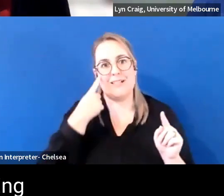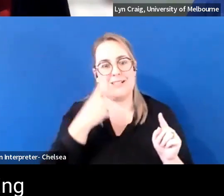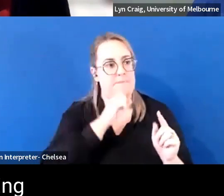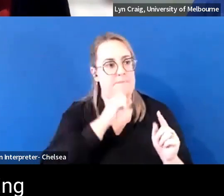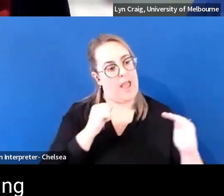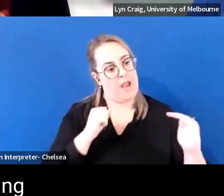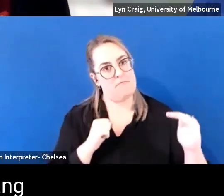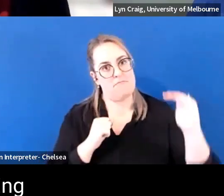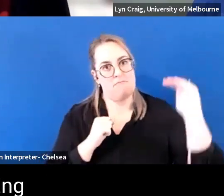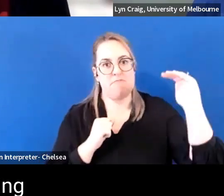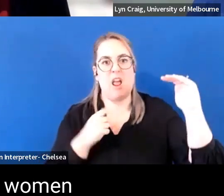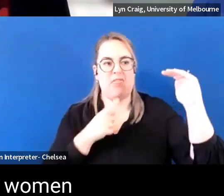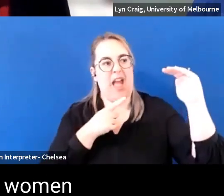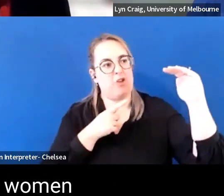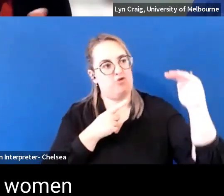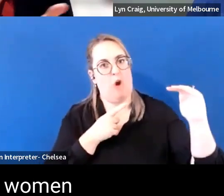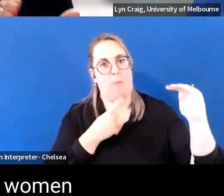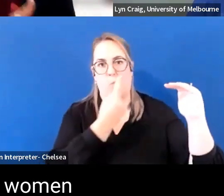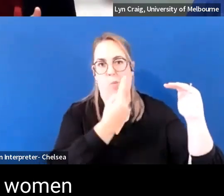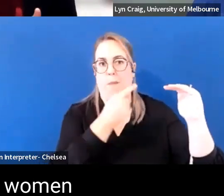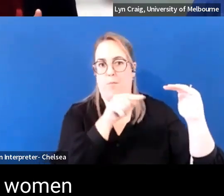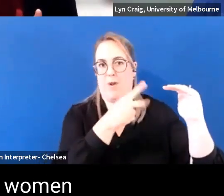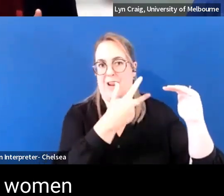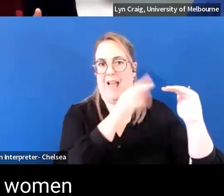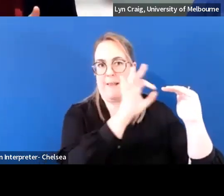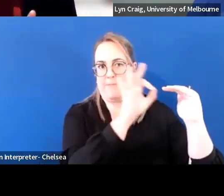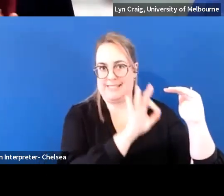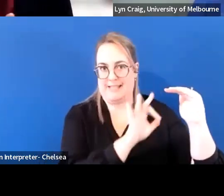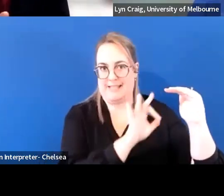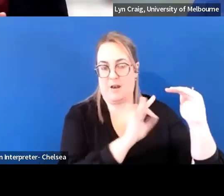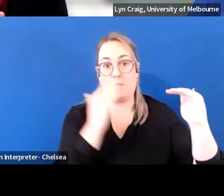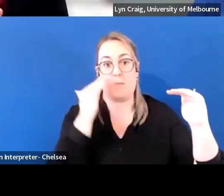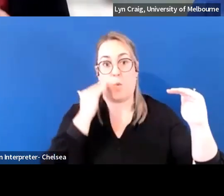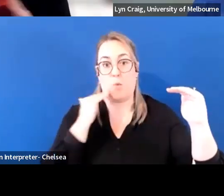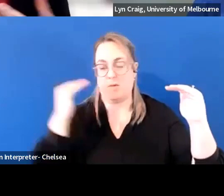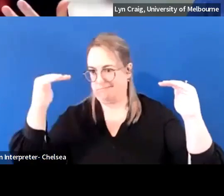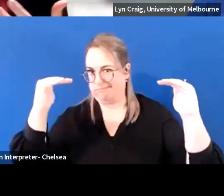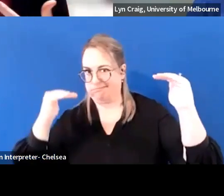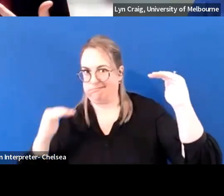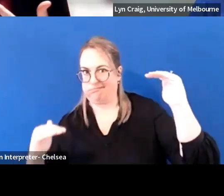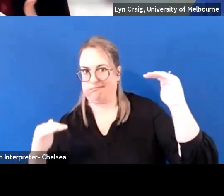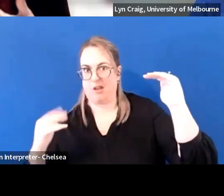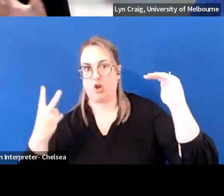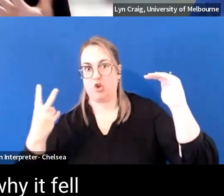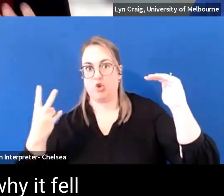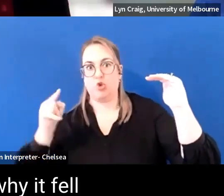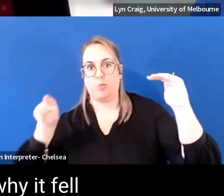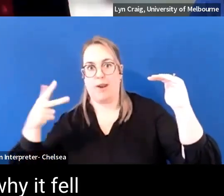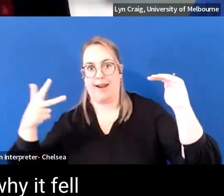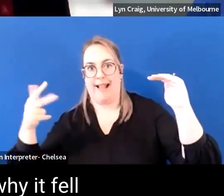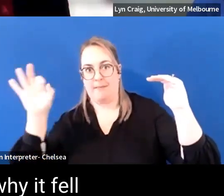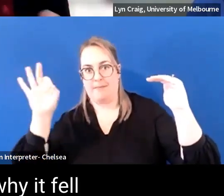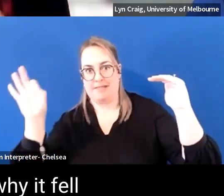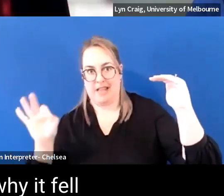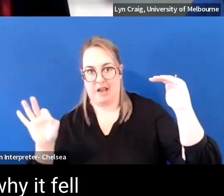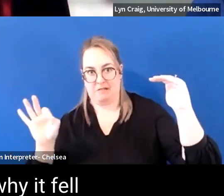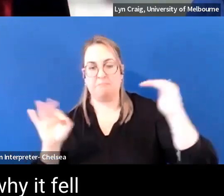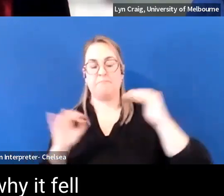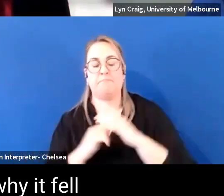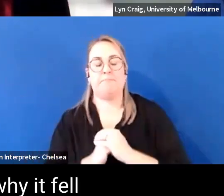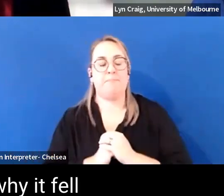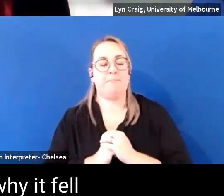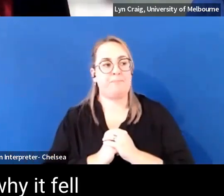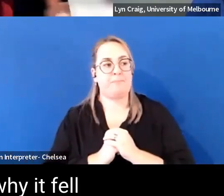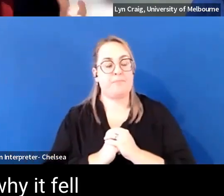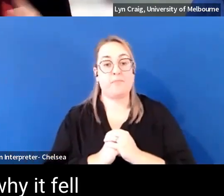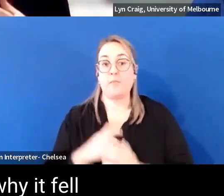wellbeing fell about 1.8%, whereas for women it was 2.8%. So the reason why it fell is